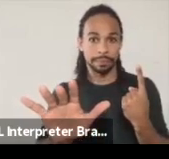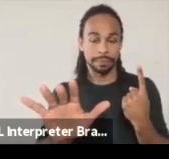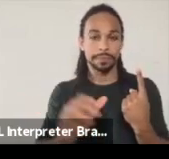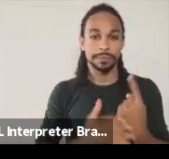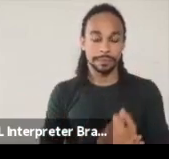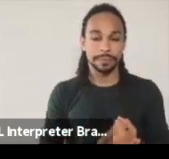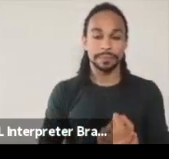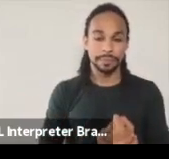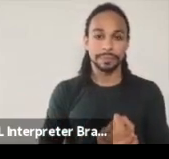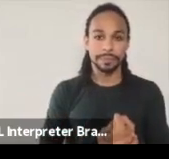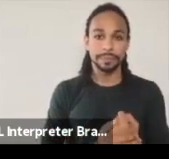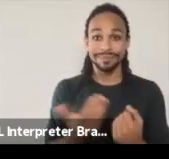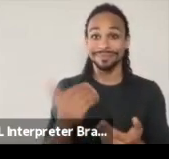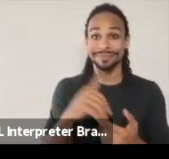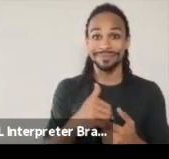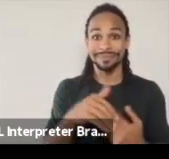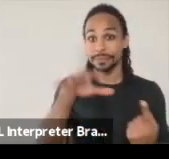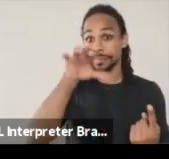One more time.